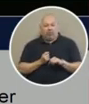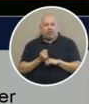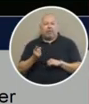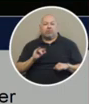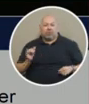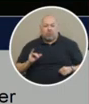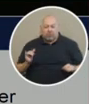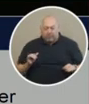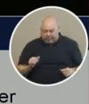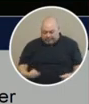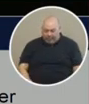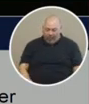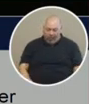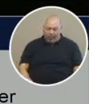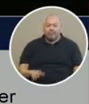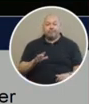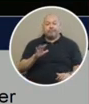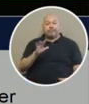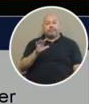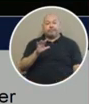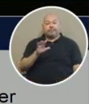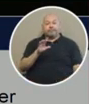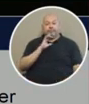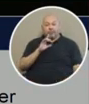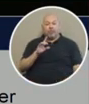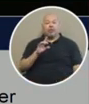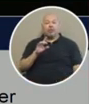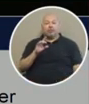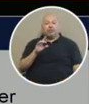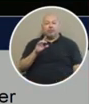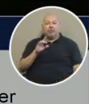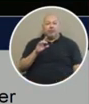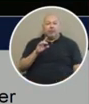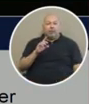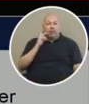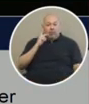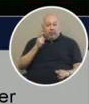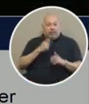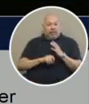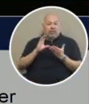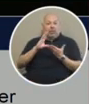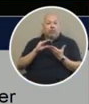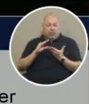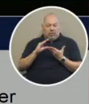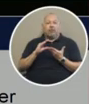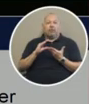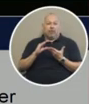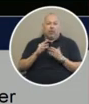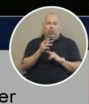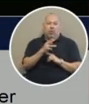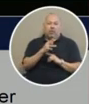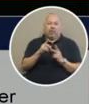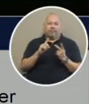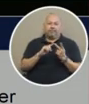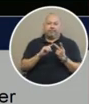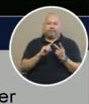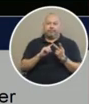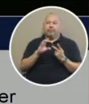well. The hotel occupancy taxes, obviously with the decrease in the hotel